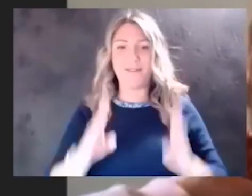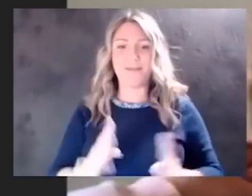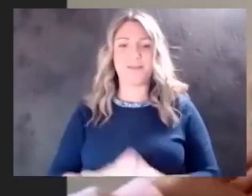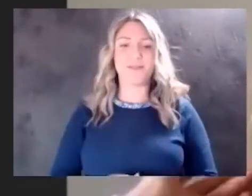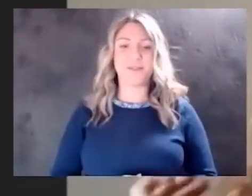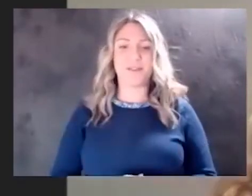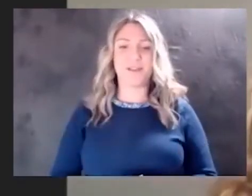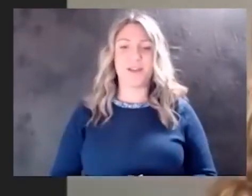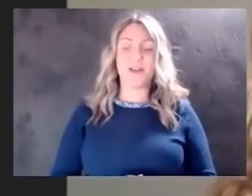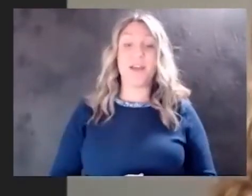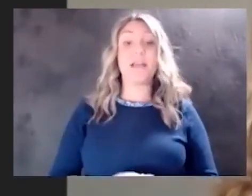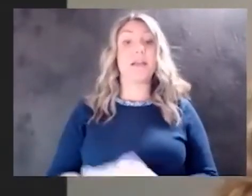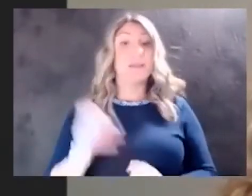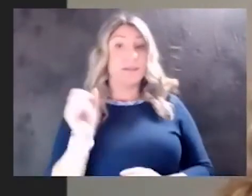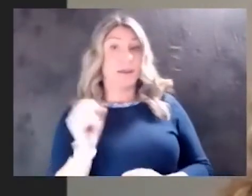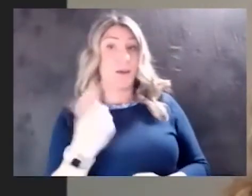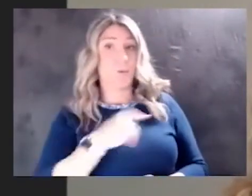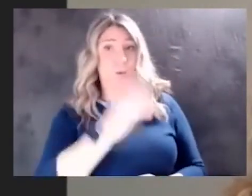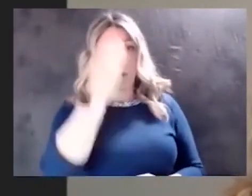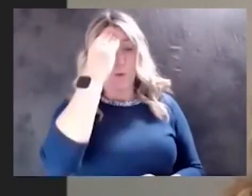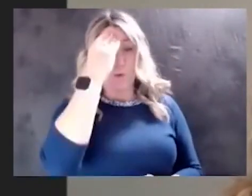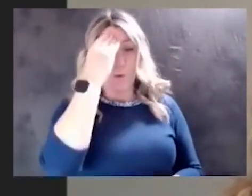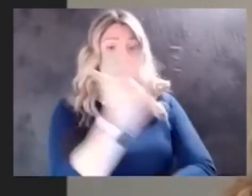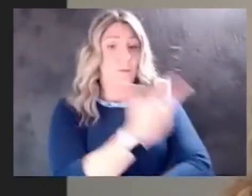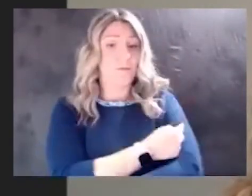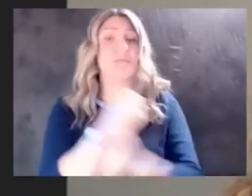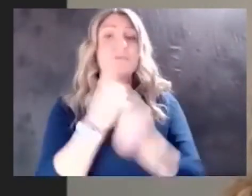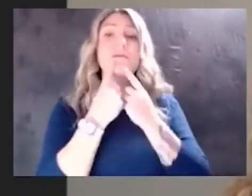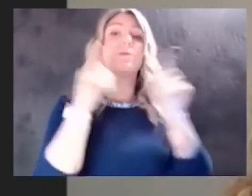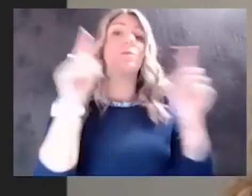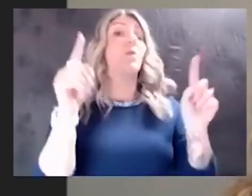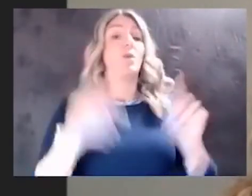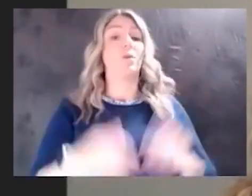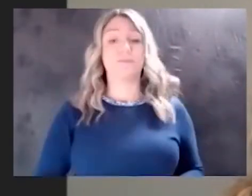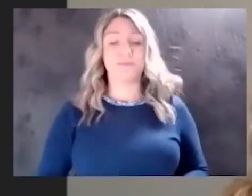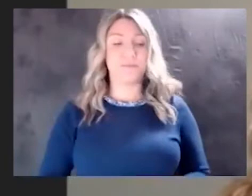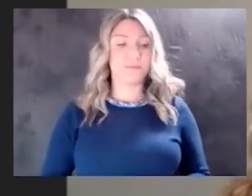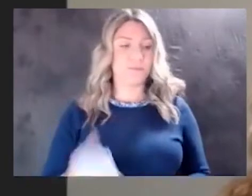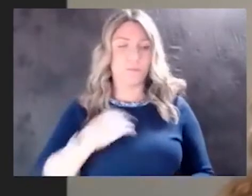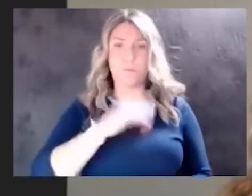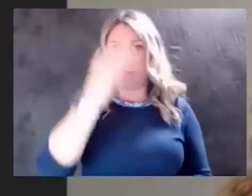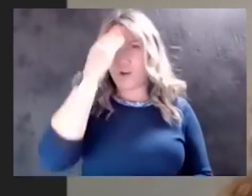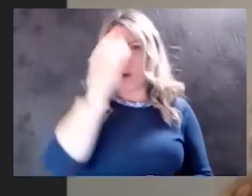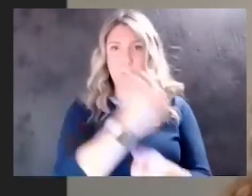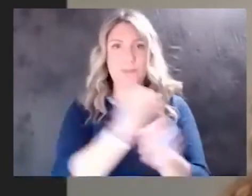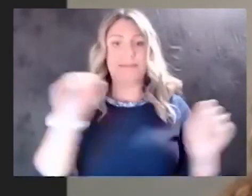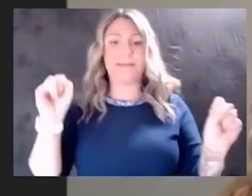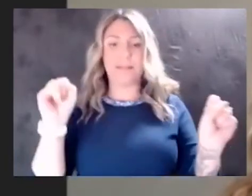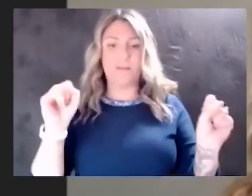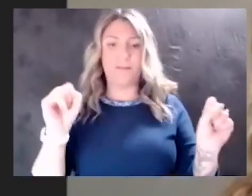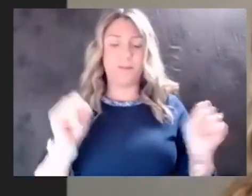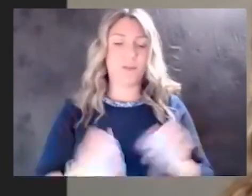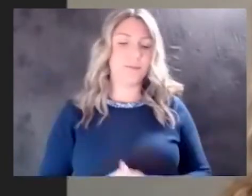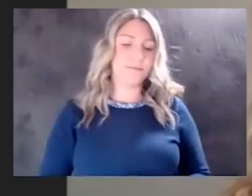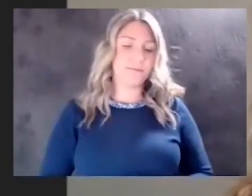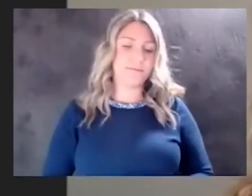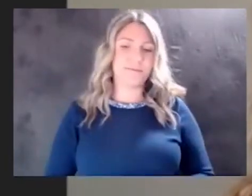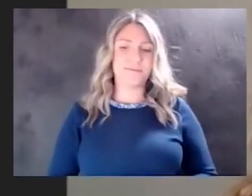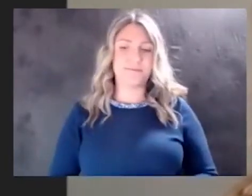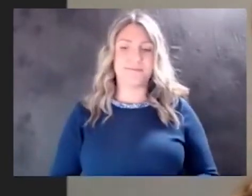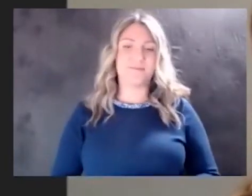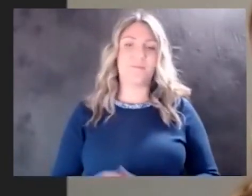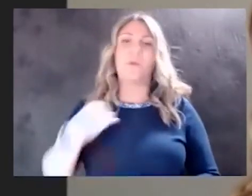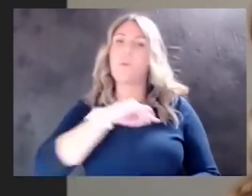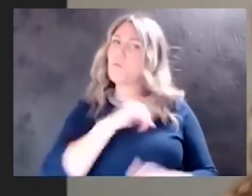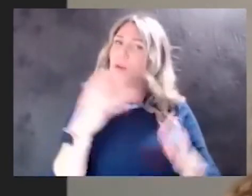Yeah, we know that the vaccines work and we know that they're safe. So we